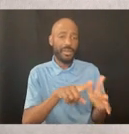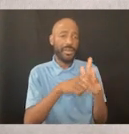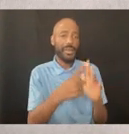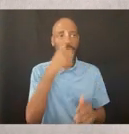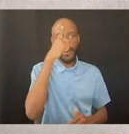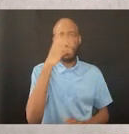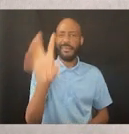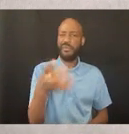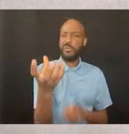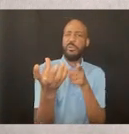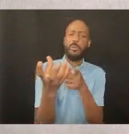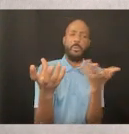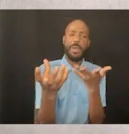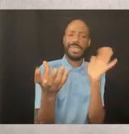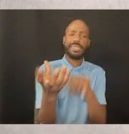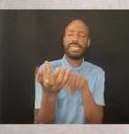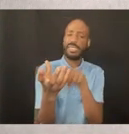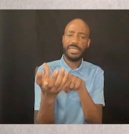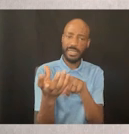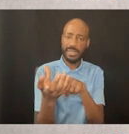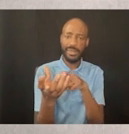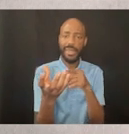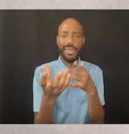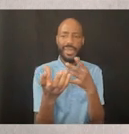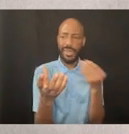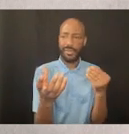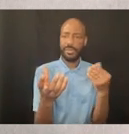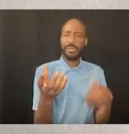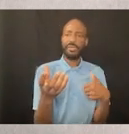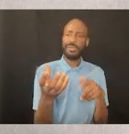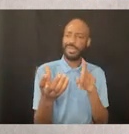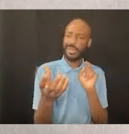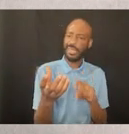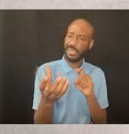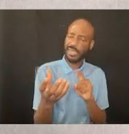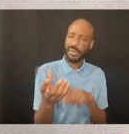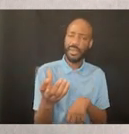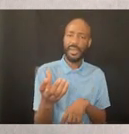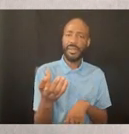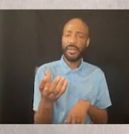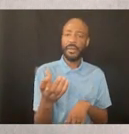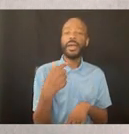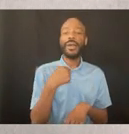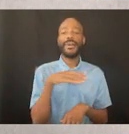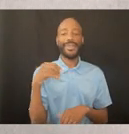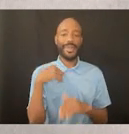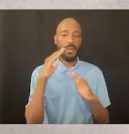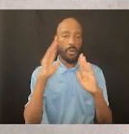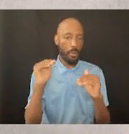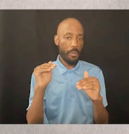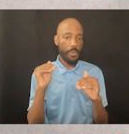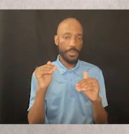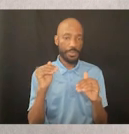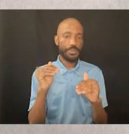what this is, what this object is, and how necessary it is, and all of that. And I hope that